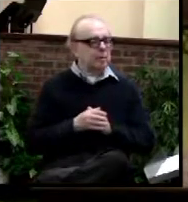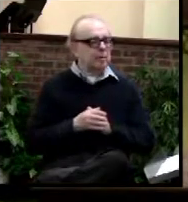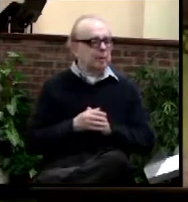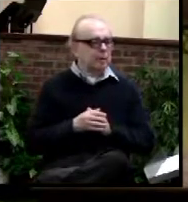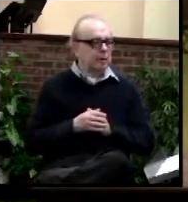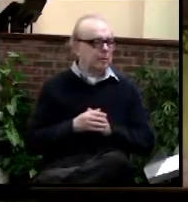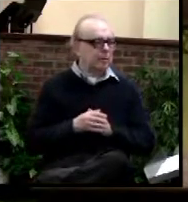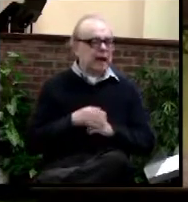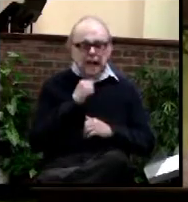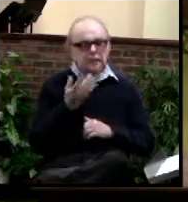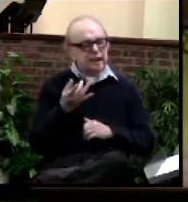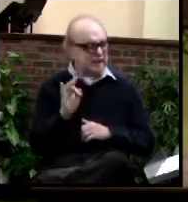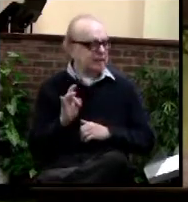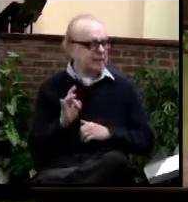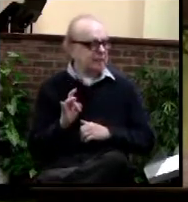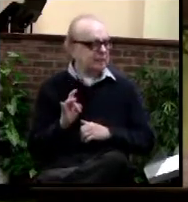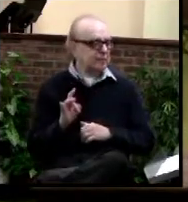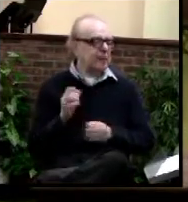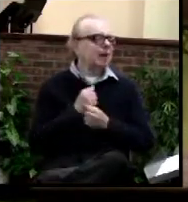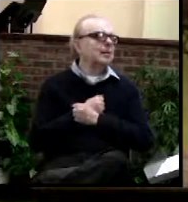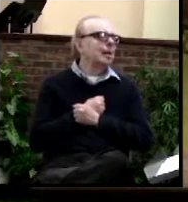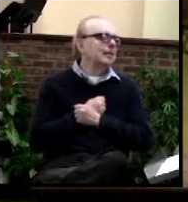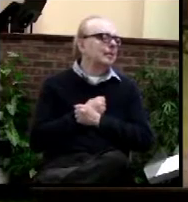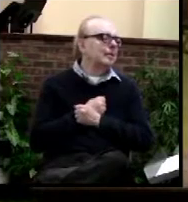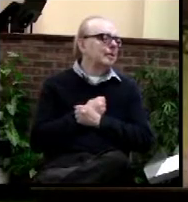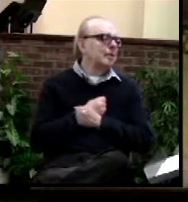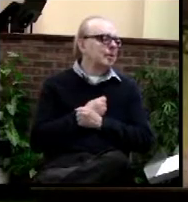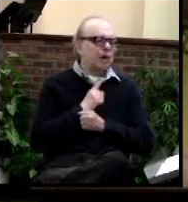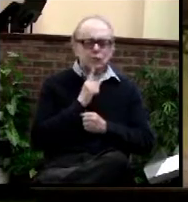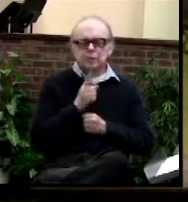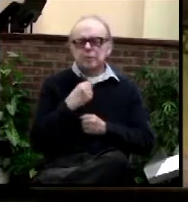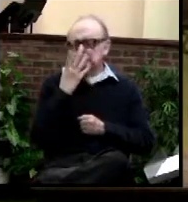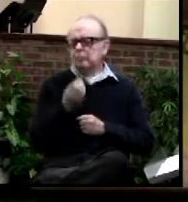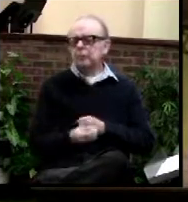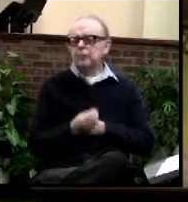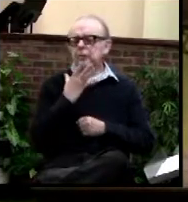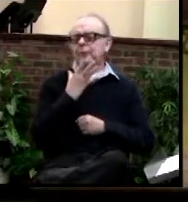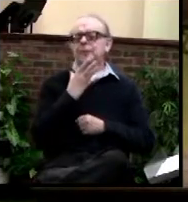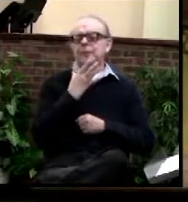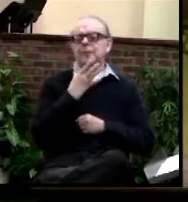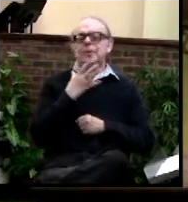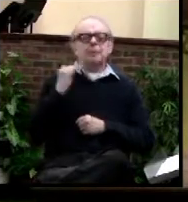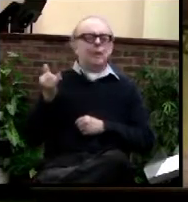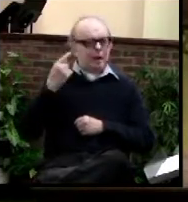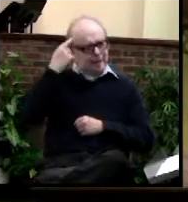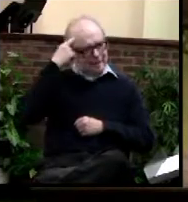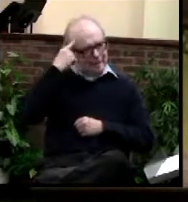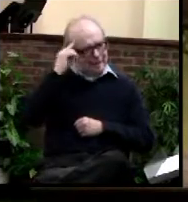years of age, in love with an absolutely beautiful, gorgeous, blonde hair,